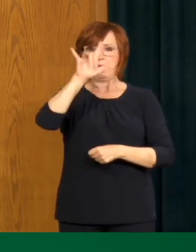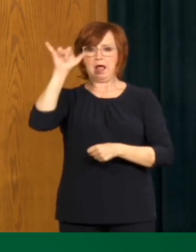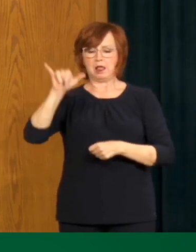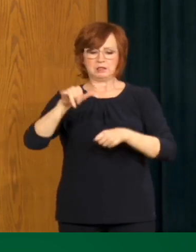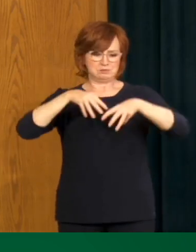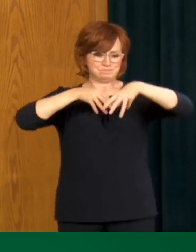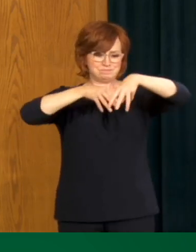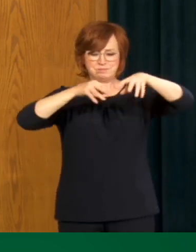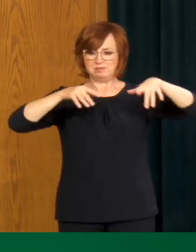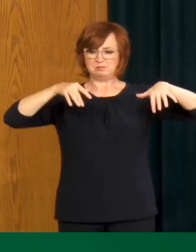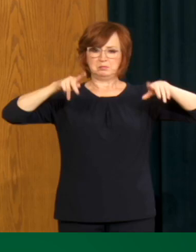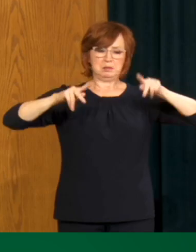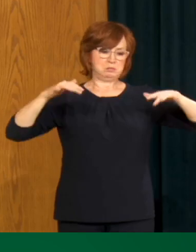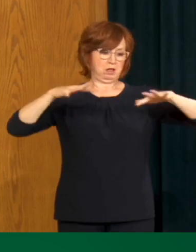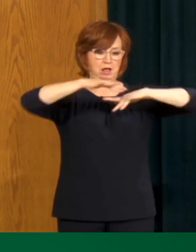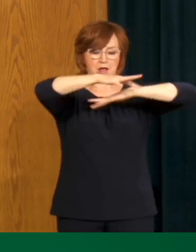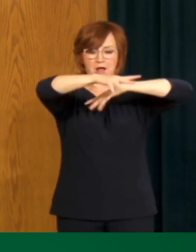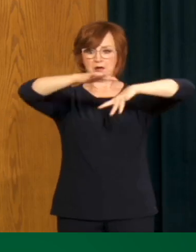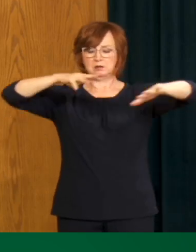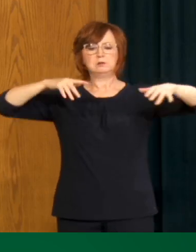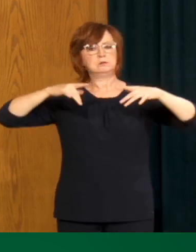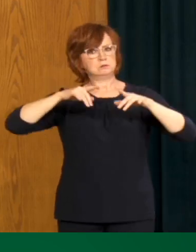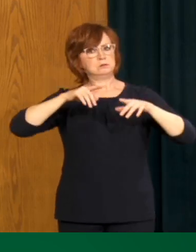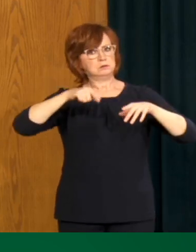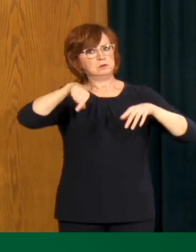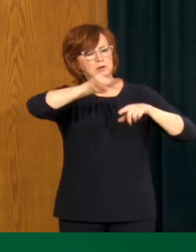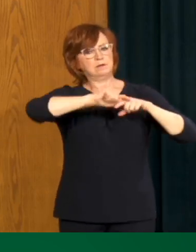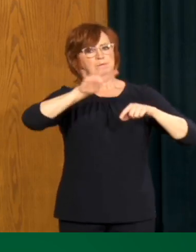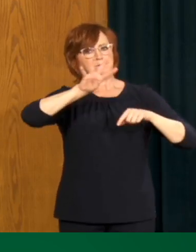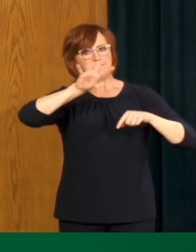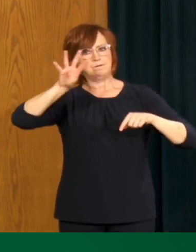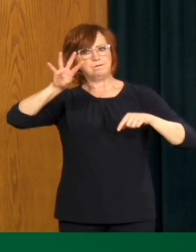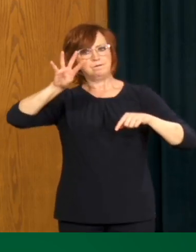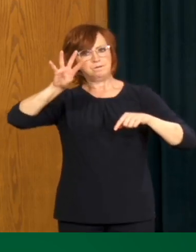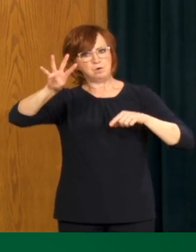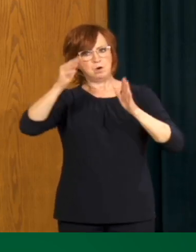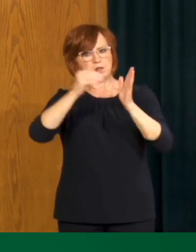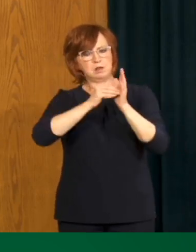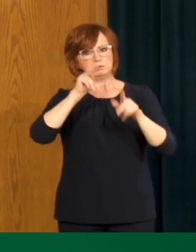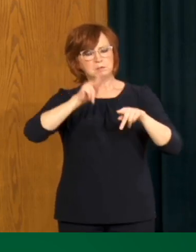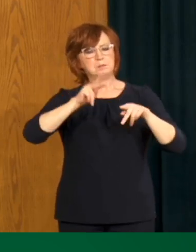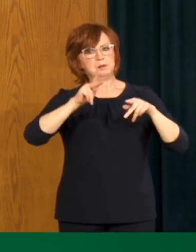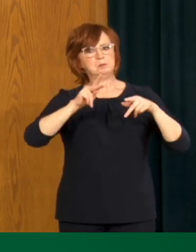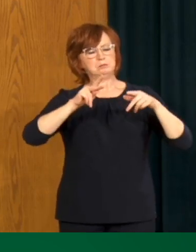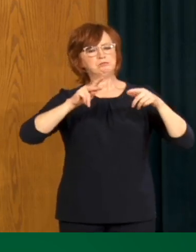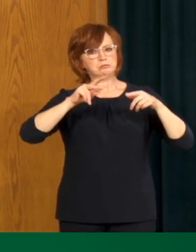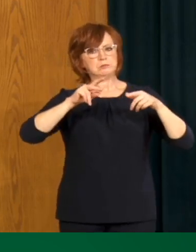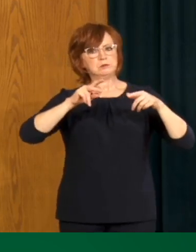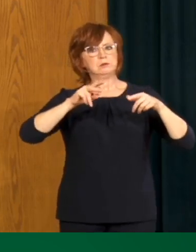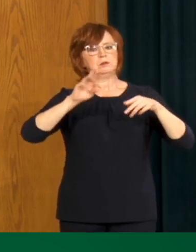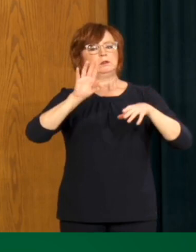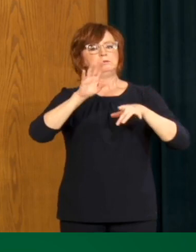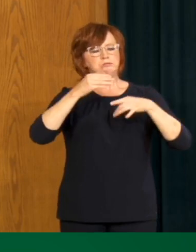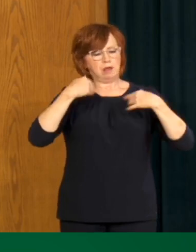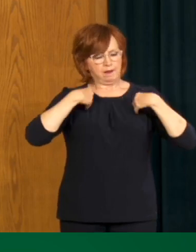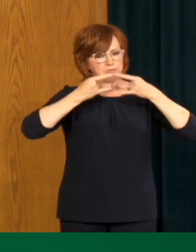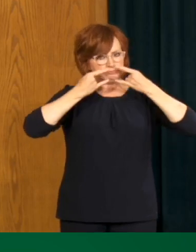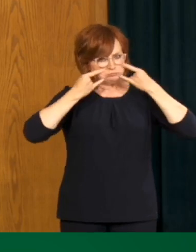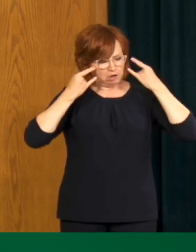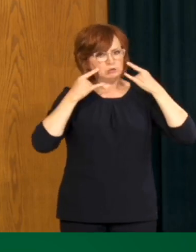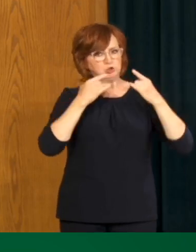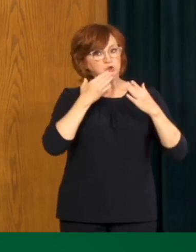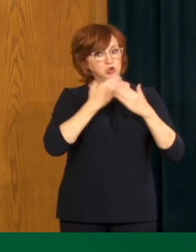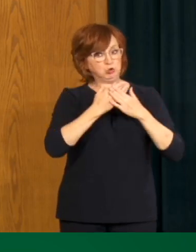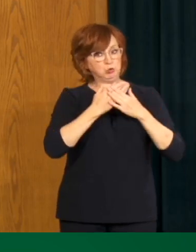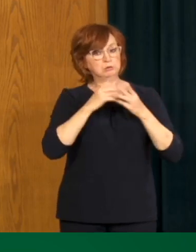physical distancing at those, but there were mask wearing. So I'm wondering if any of your advice has changed about wearing masks, outdoor